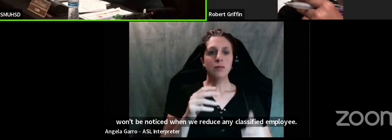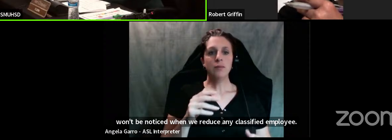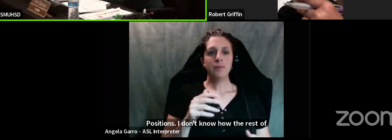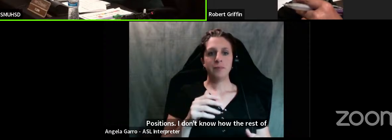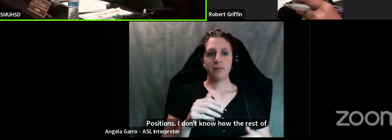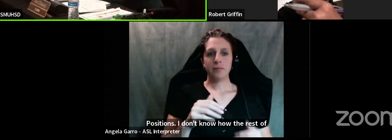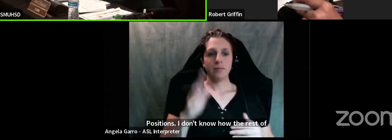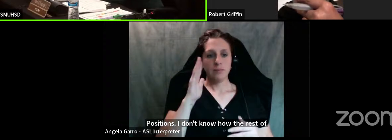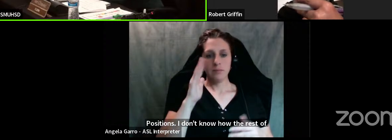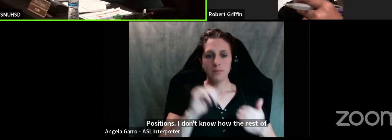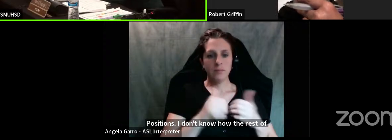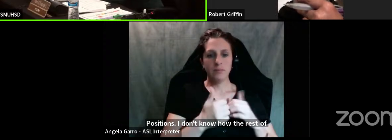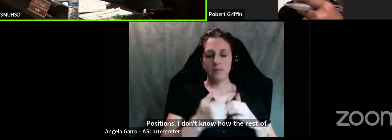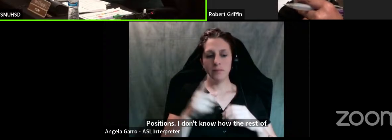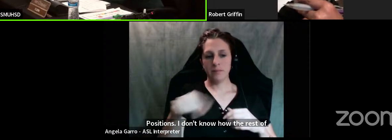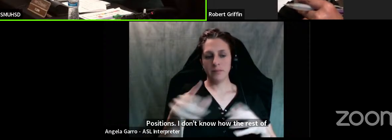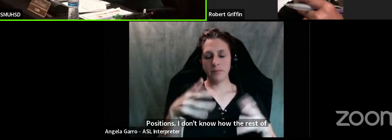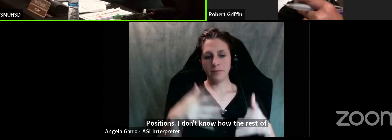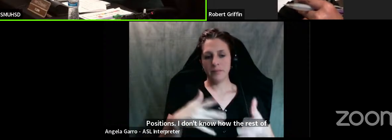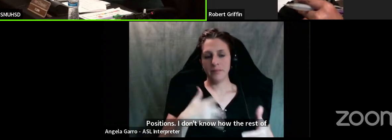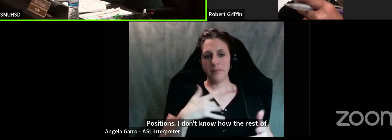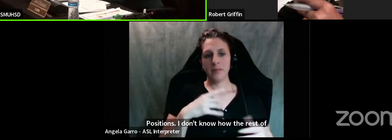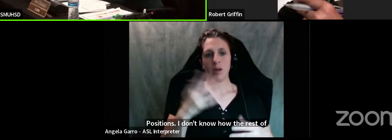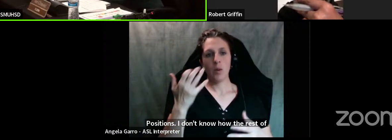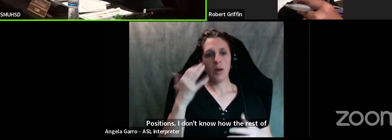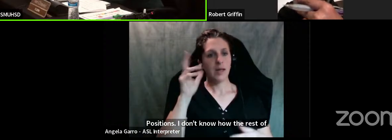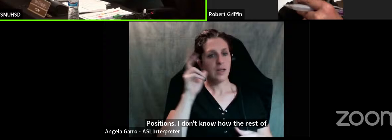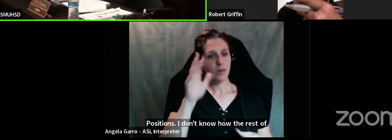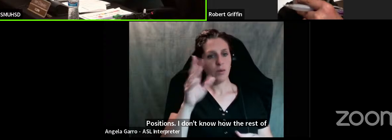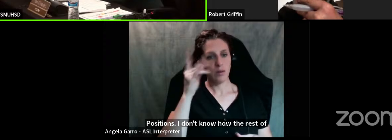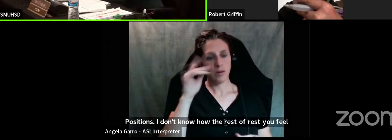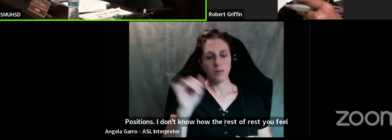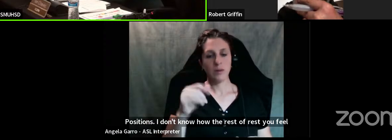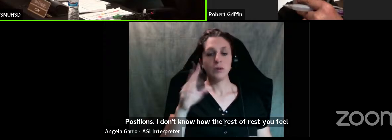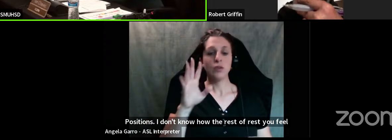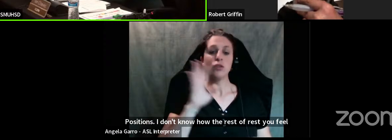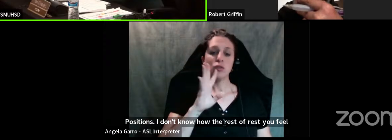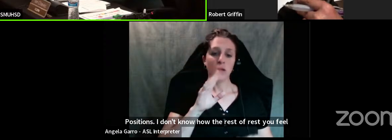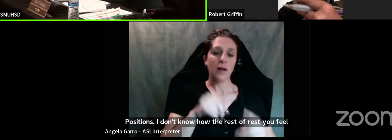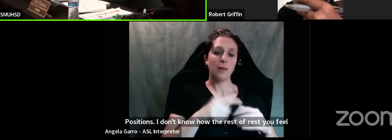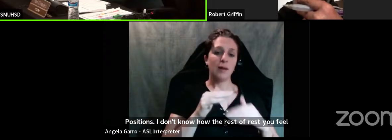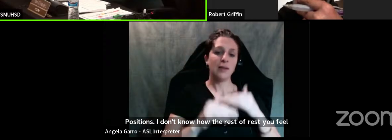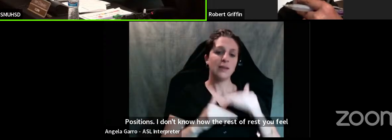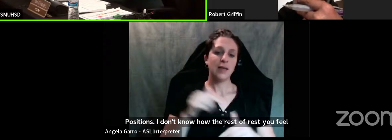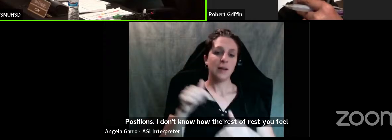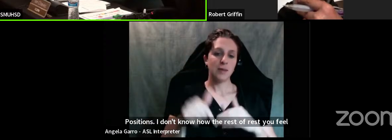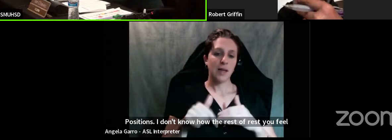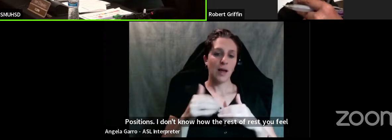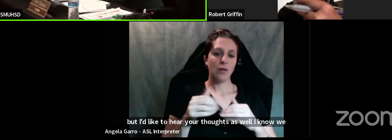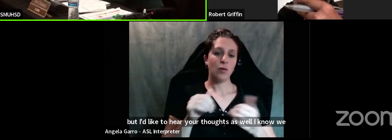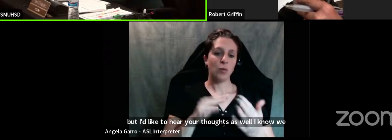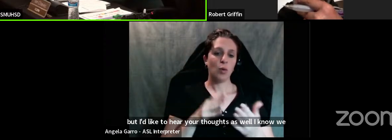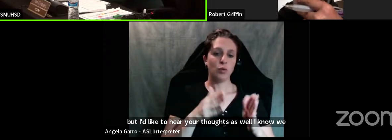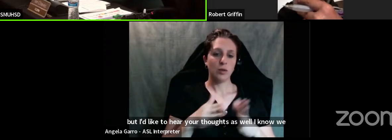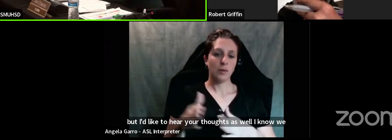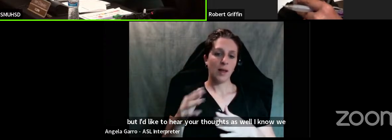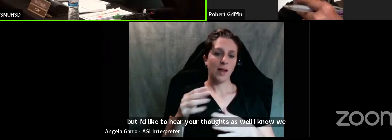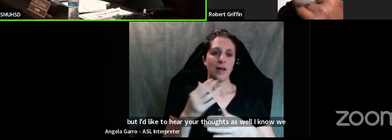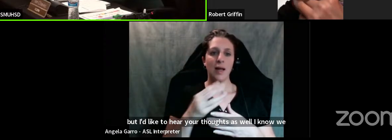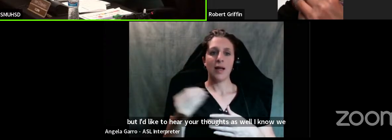rest of you feel, but I'd like to hear your thoughts as well. I know we talked about the step down approach, the plan, and some of